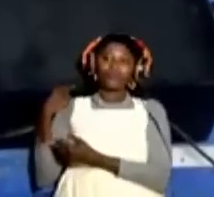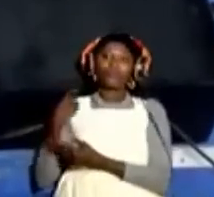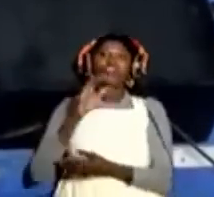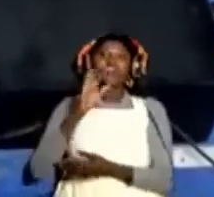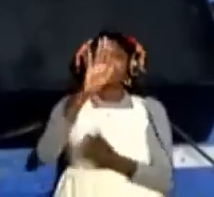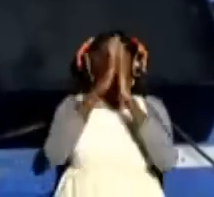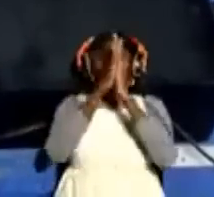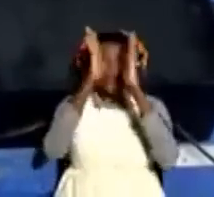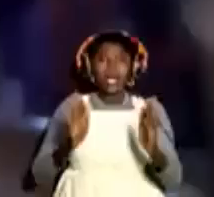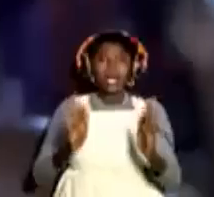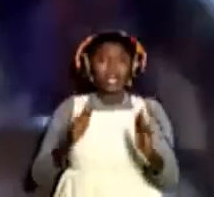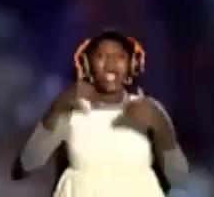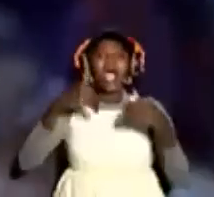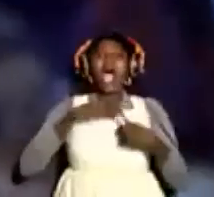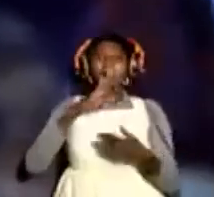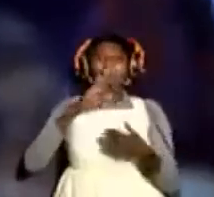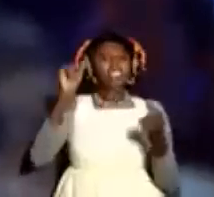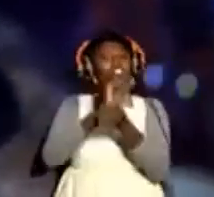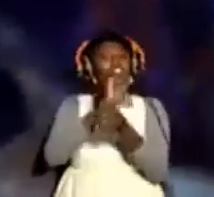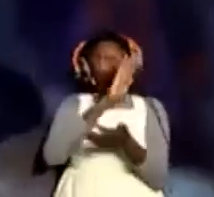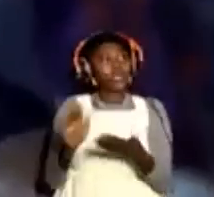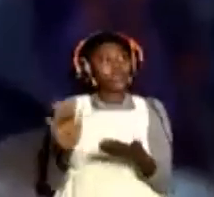Your prayer life had been perforated.